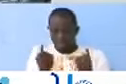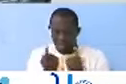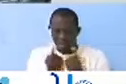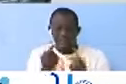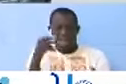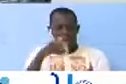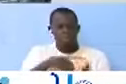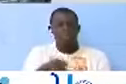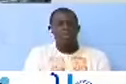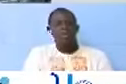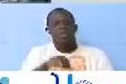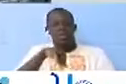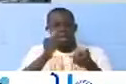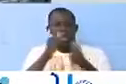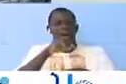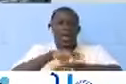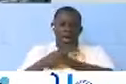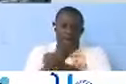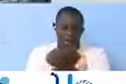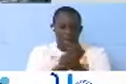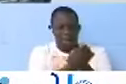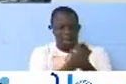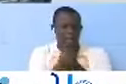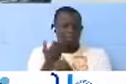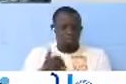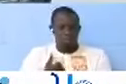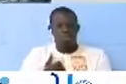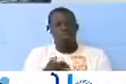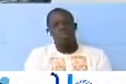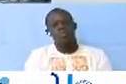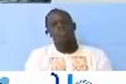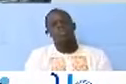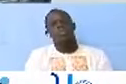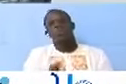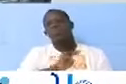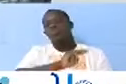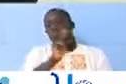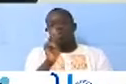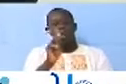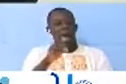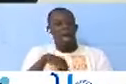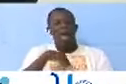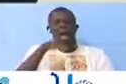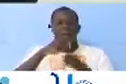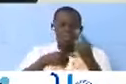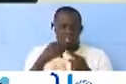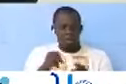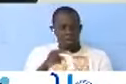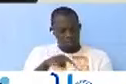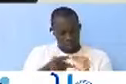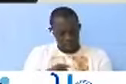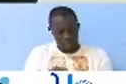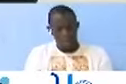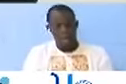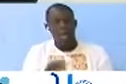came, they arrested people. No, I mean the allegations of you selling drugs at the NIA.